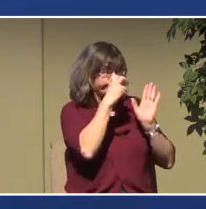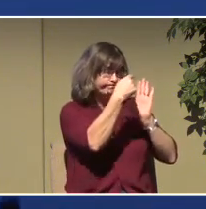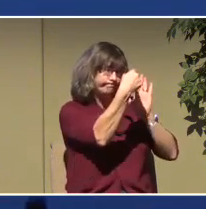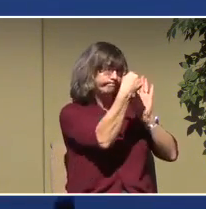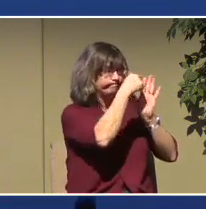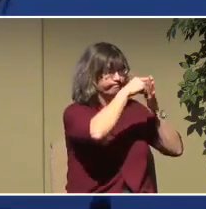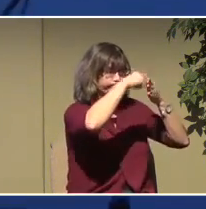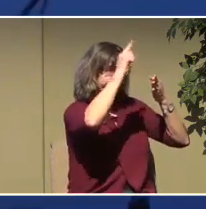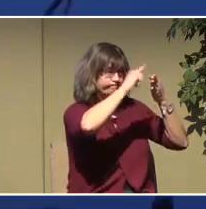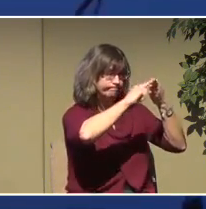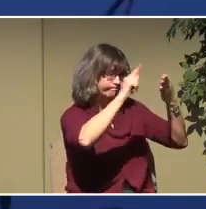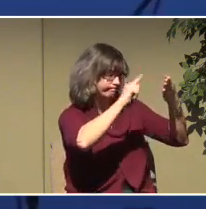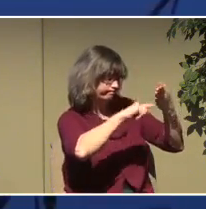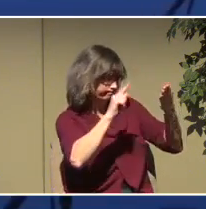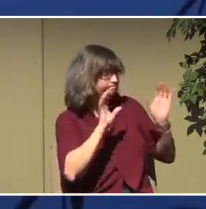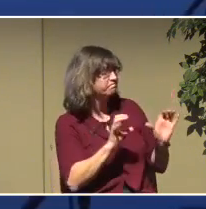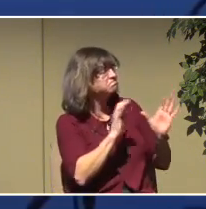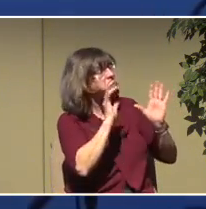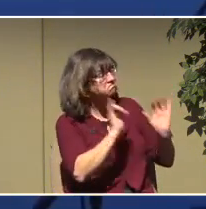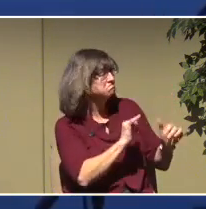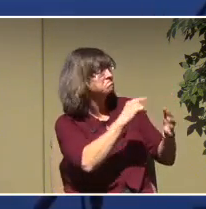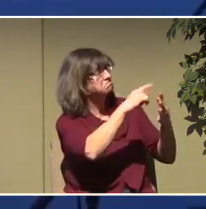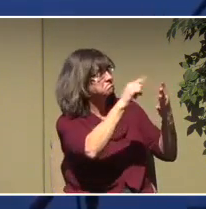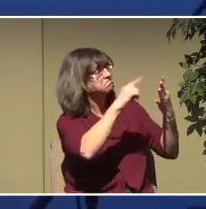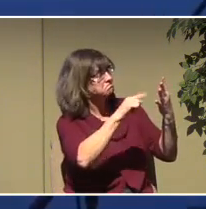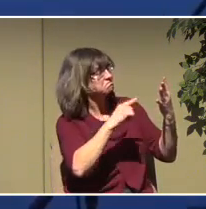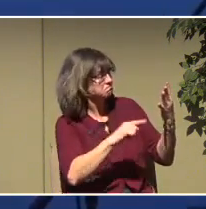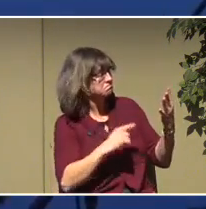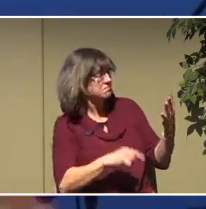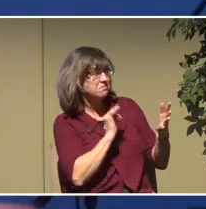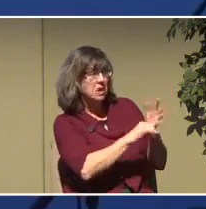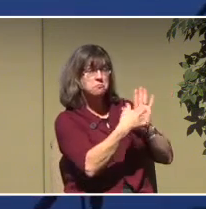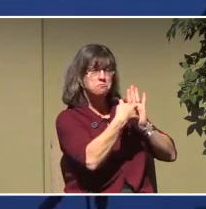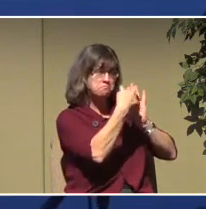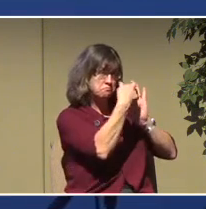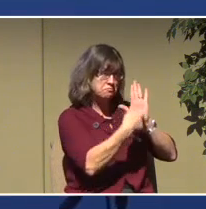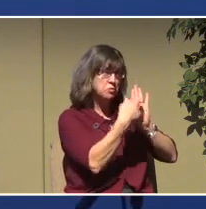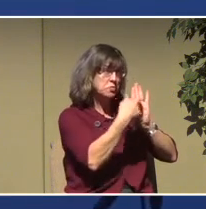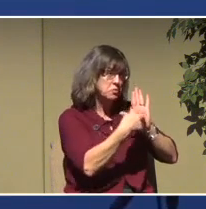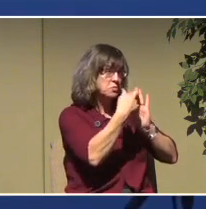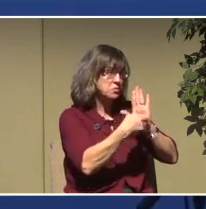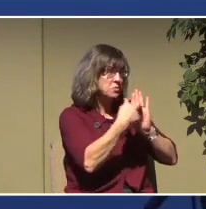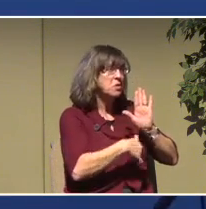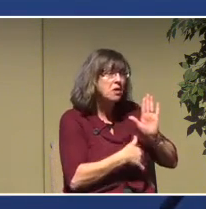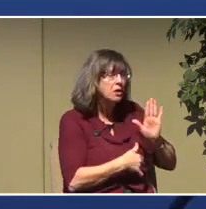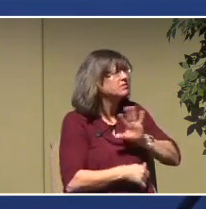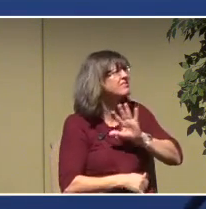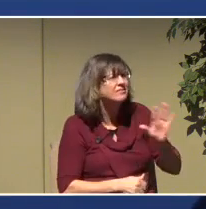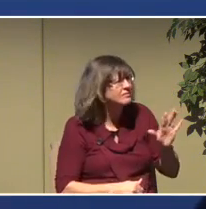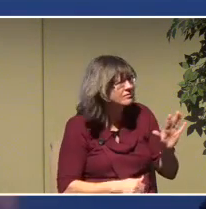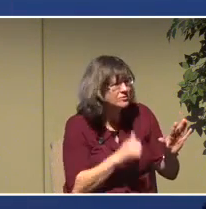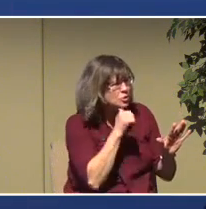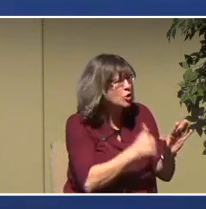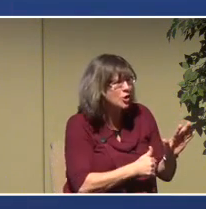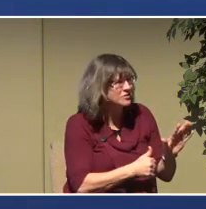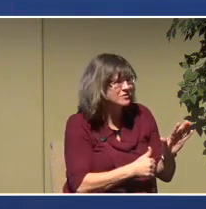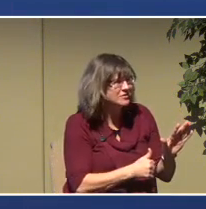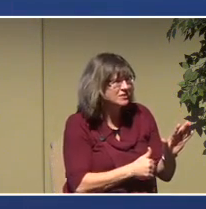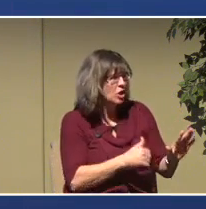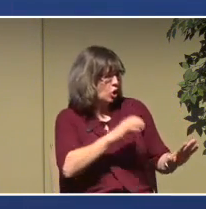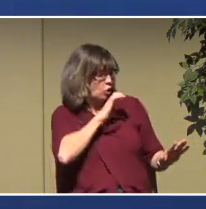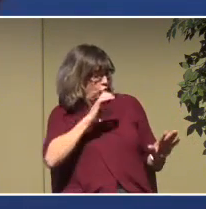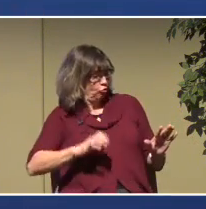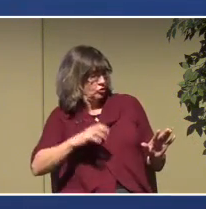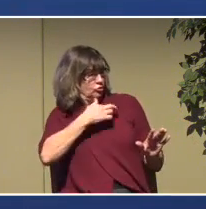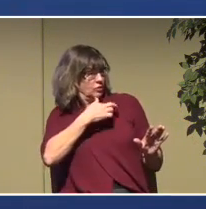check off, things you're supposed to do and not do, even though there are things like that. It is